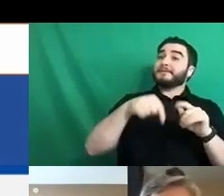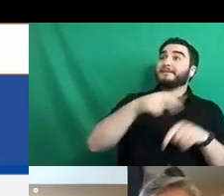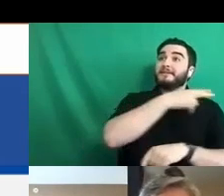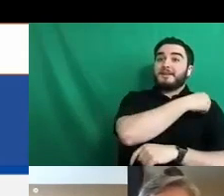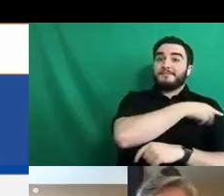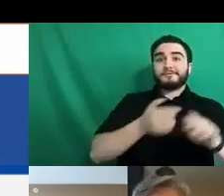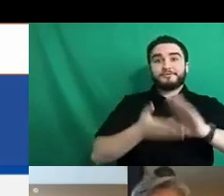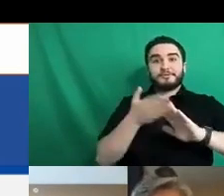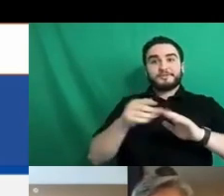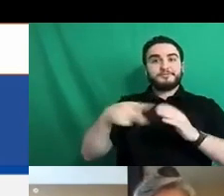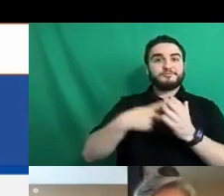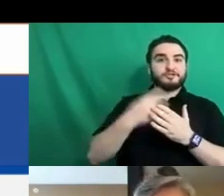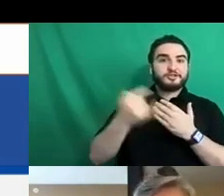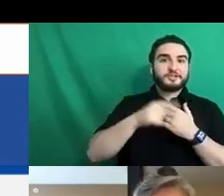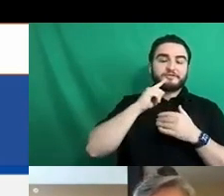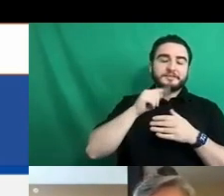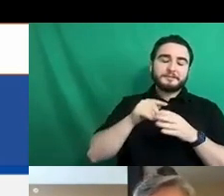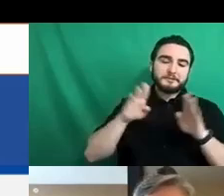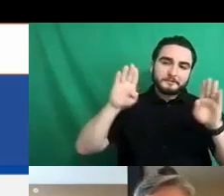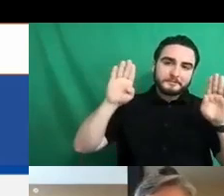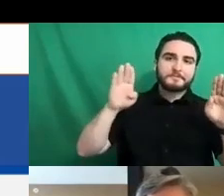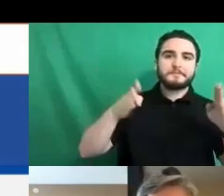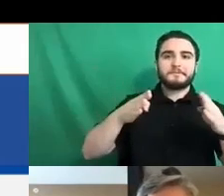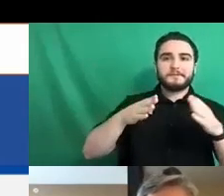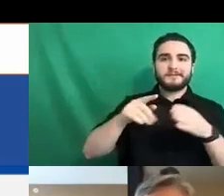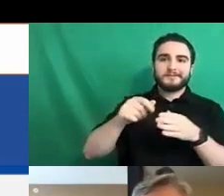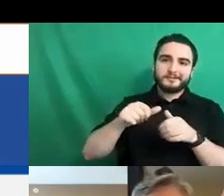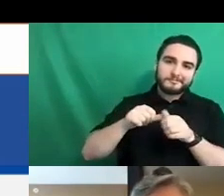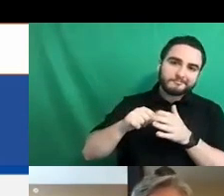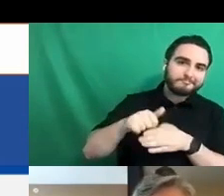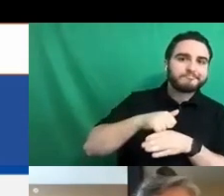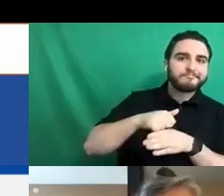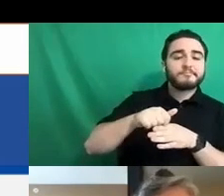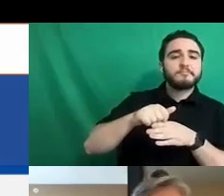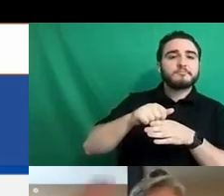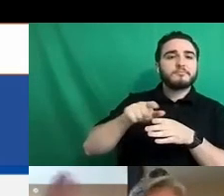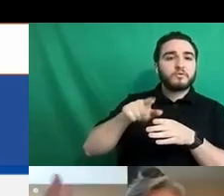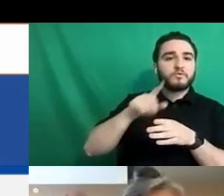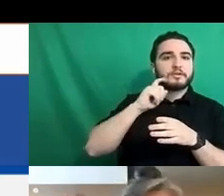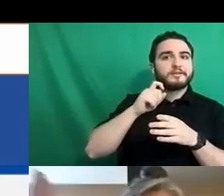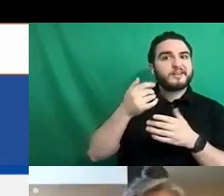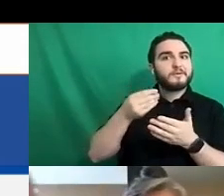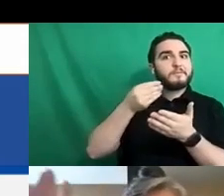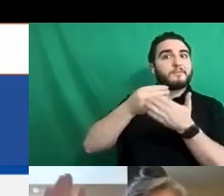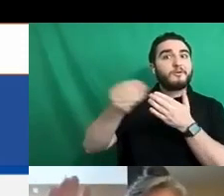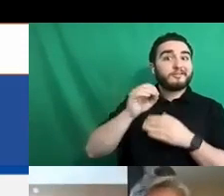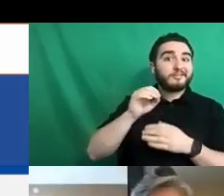this project and have really honed these business-minded tools. They've been bought out by